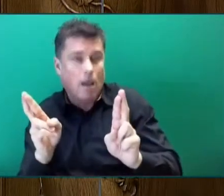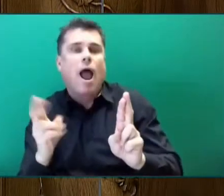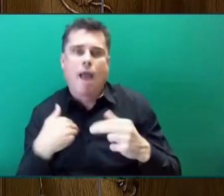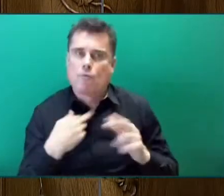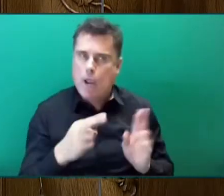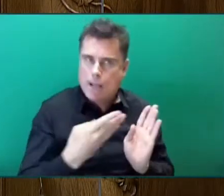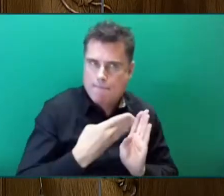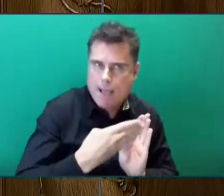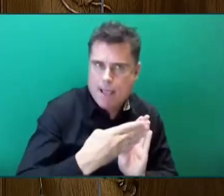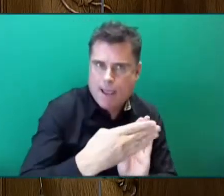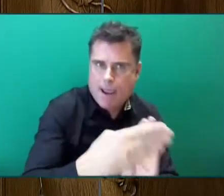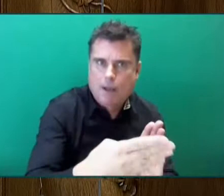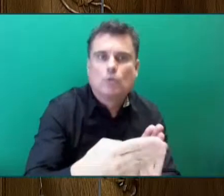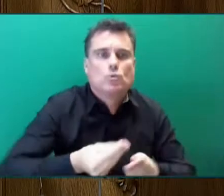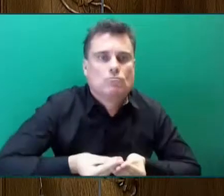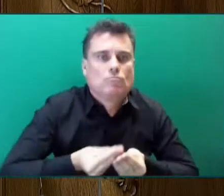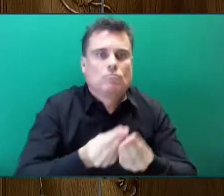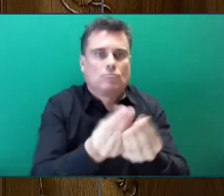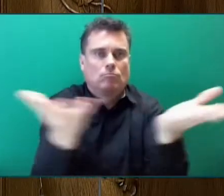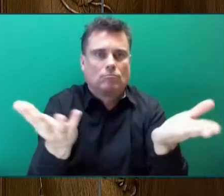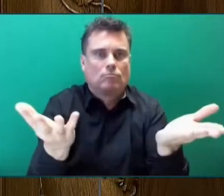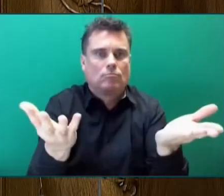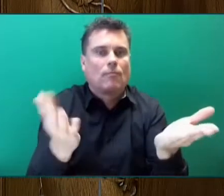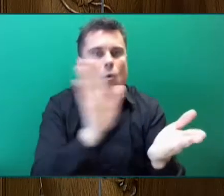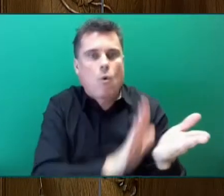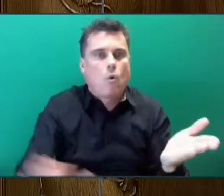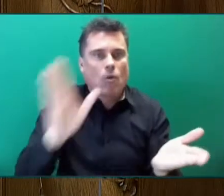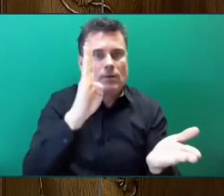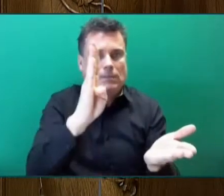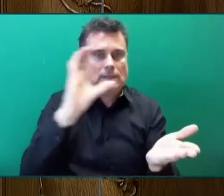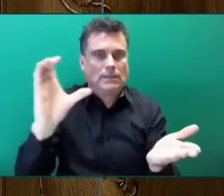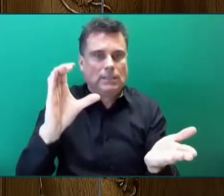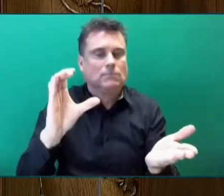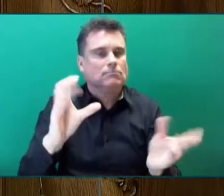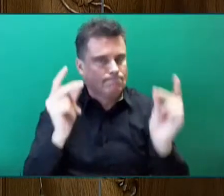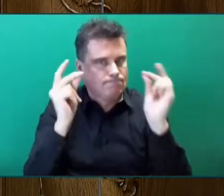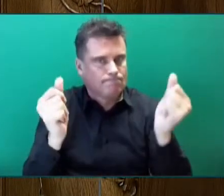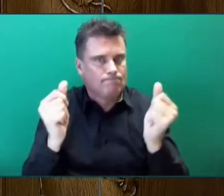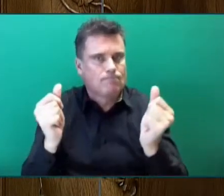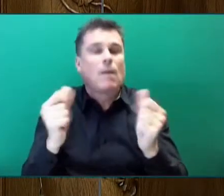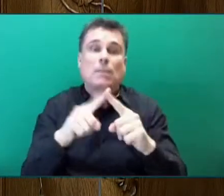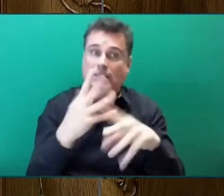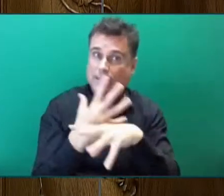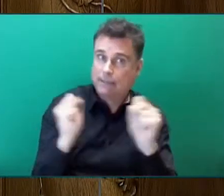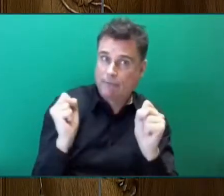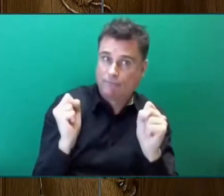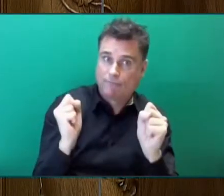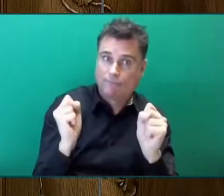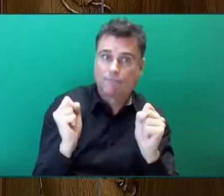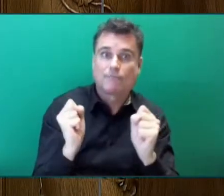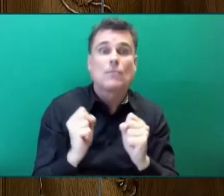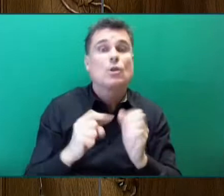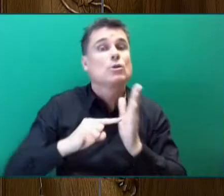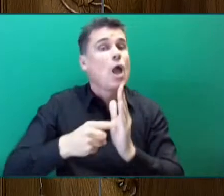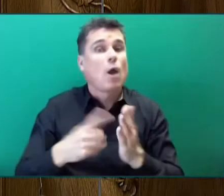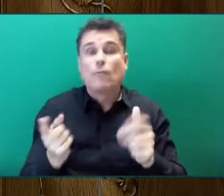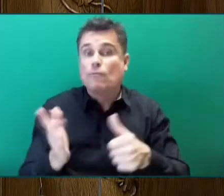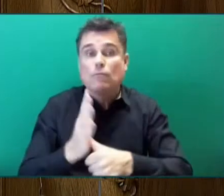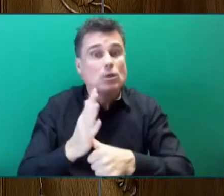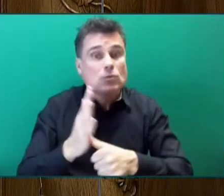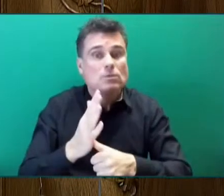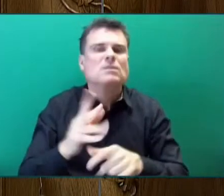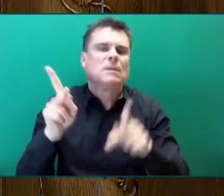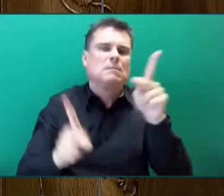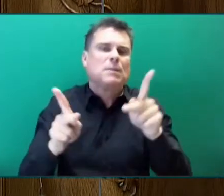safely, beginning with those most at risk. A new hospital at home initiative is ramping up across the province